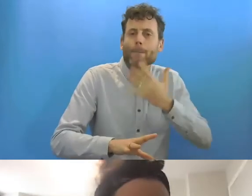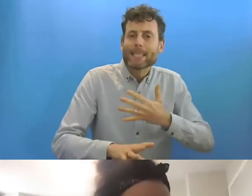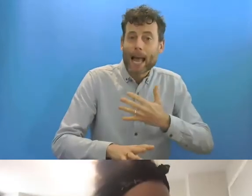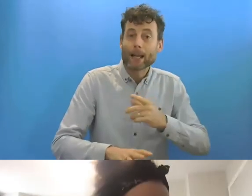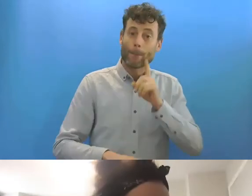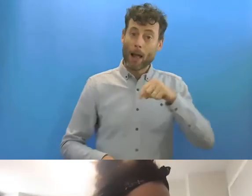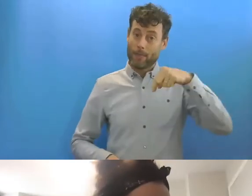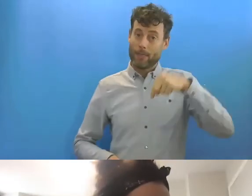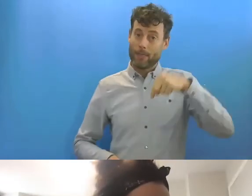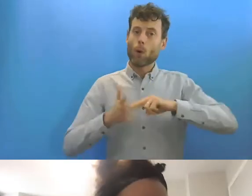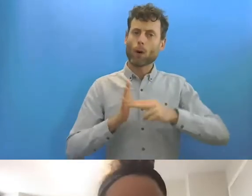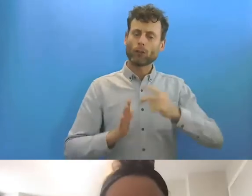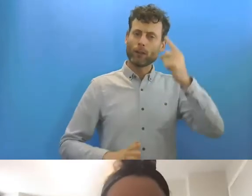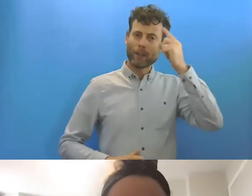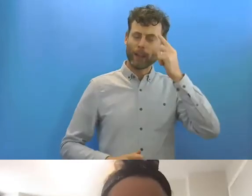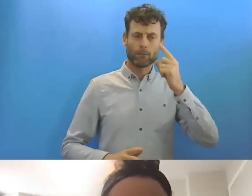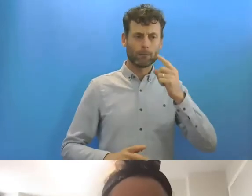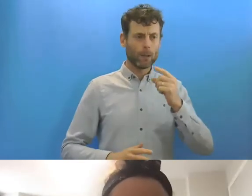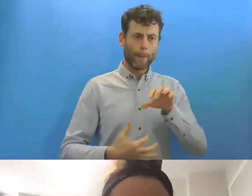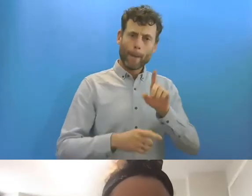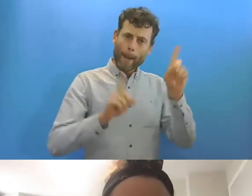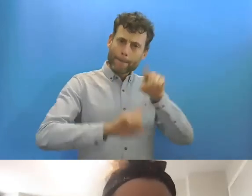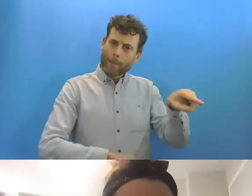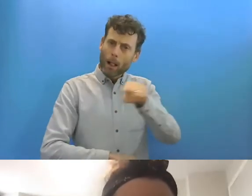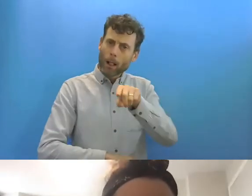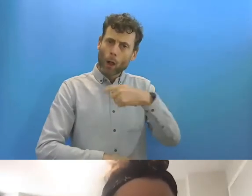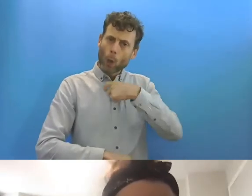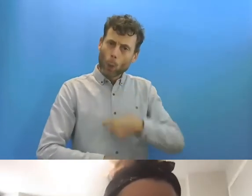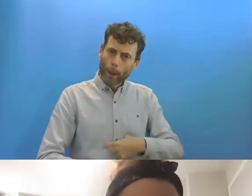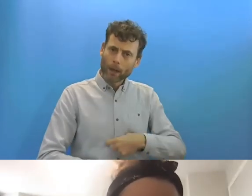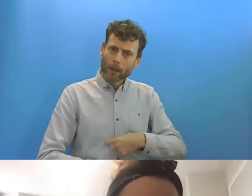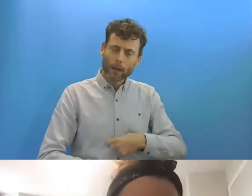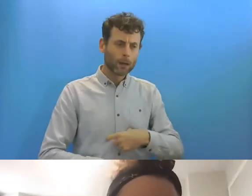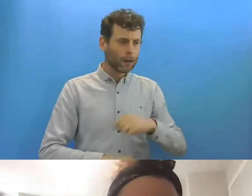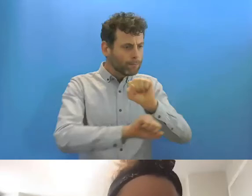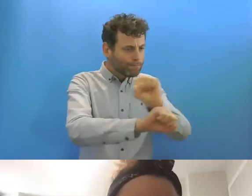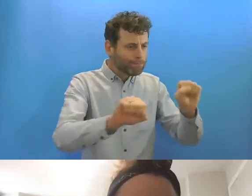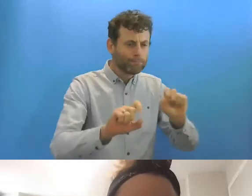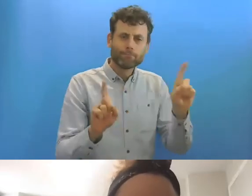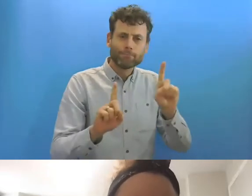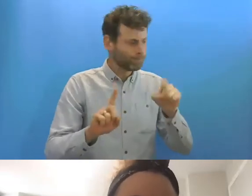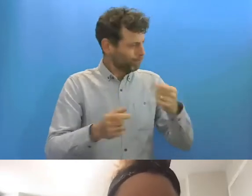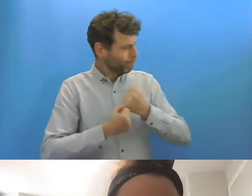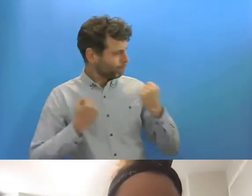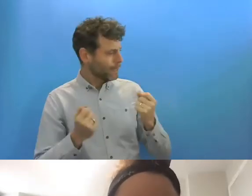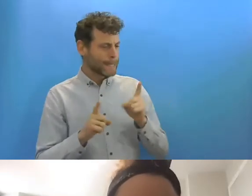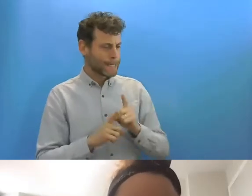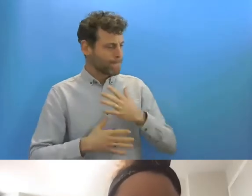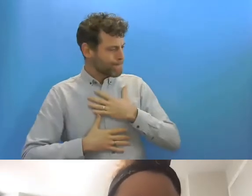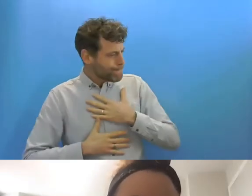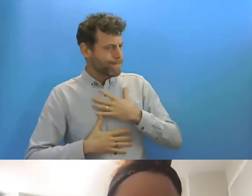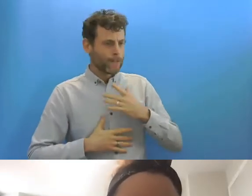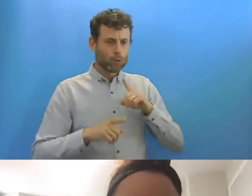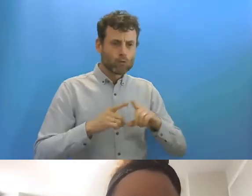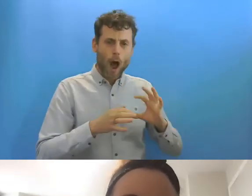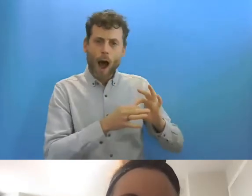organization with, for want of a better word, soul. I think everyone that works for Unlimited has a really good soul and are in it for the